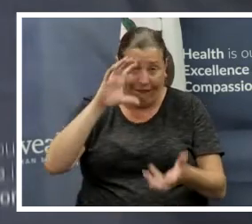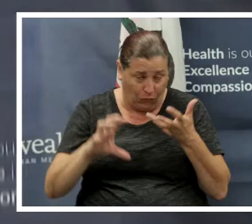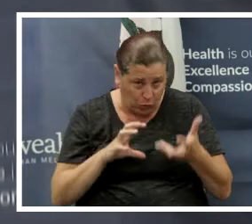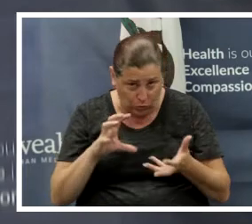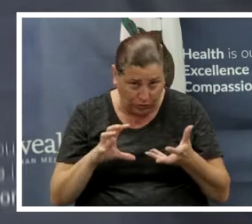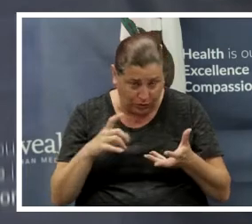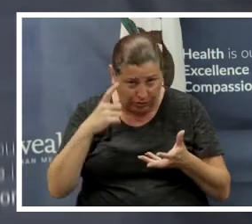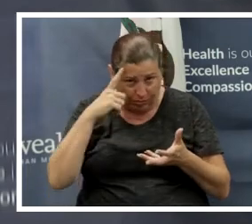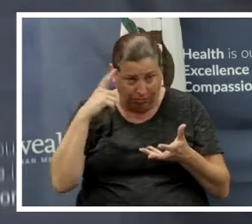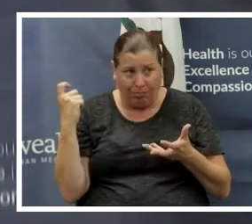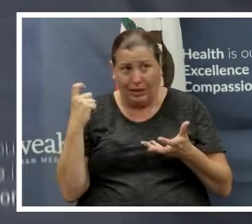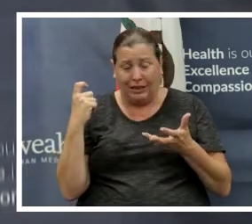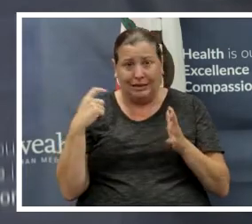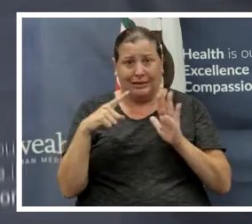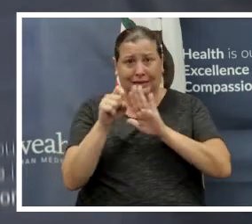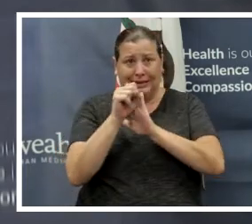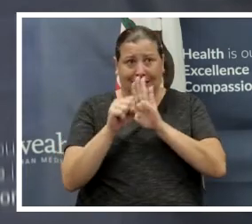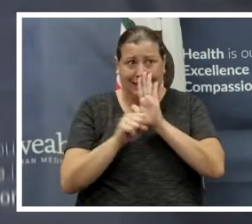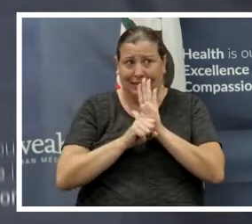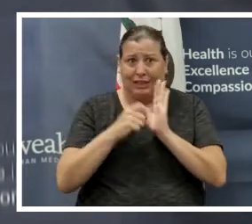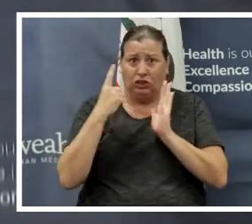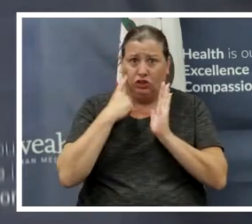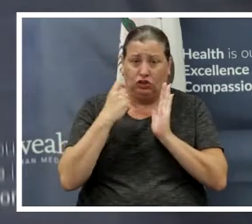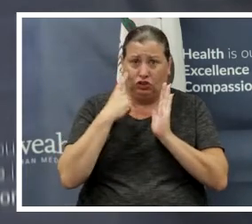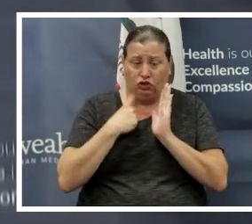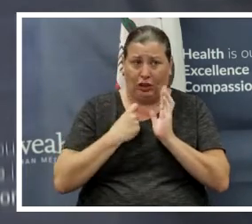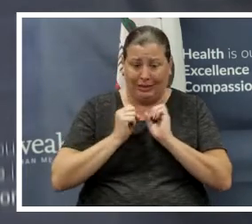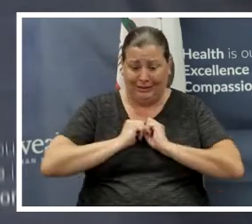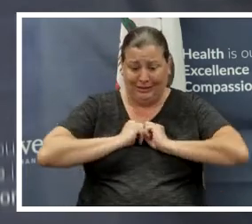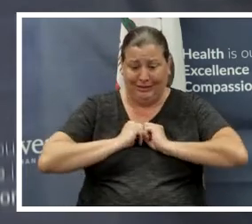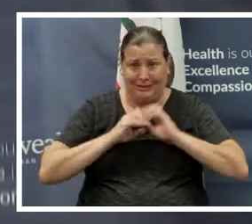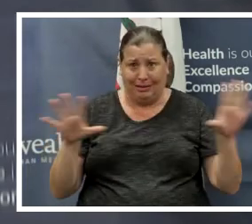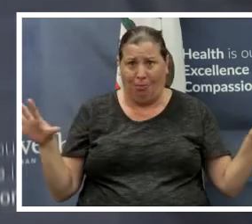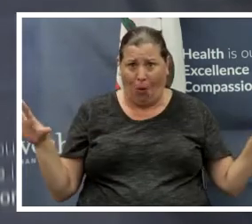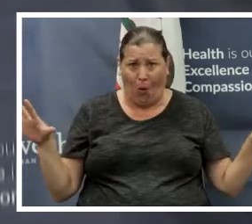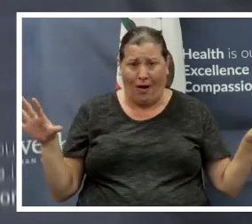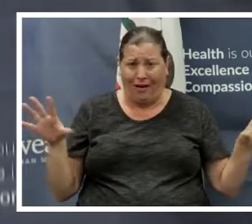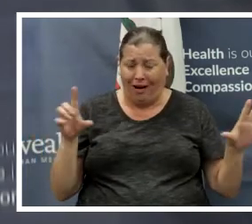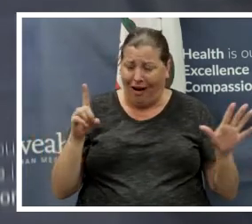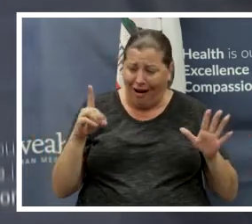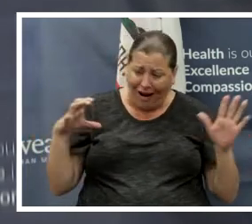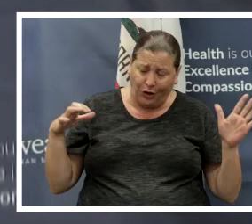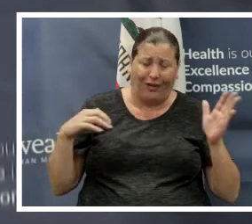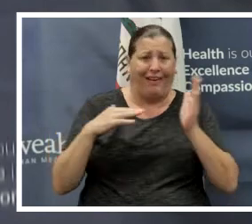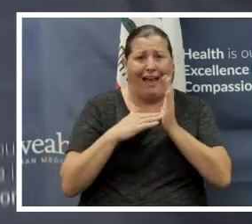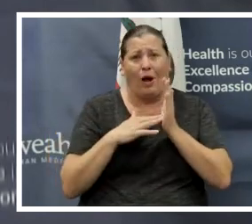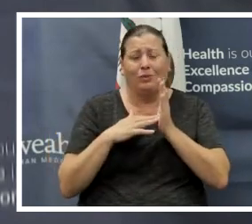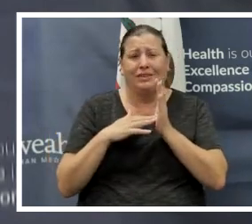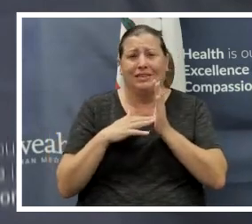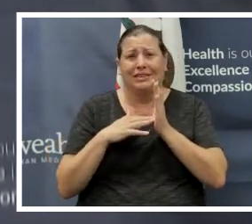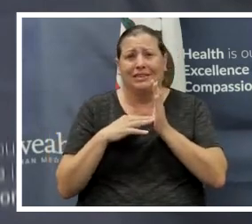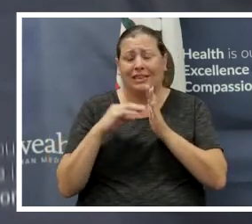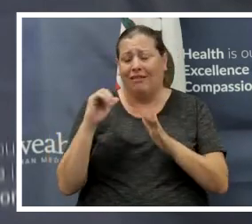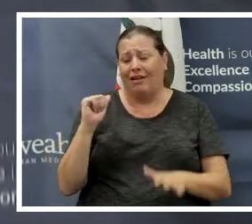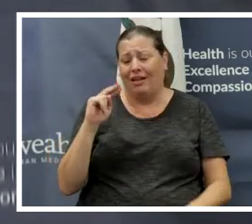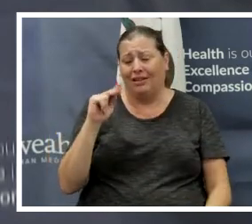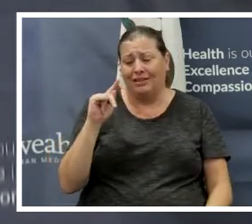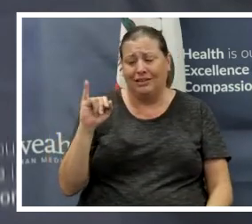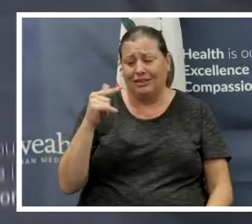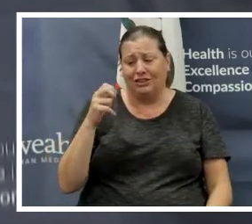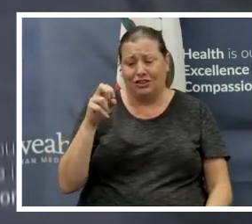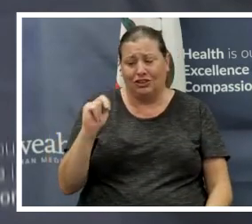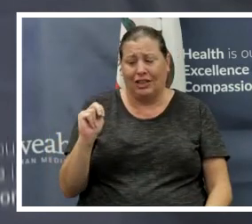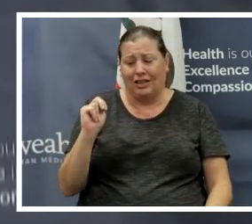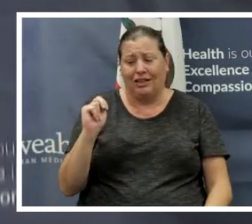that just deployed hundreds of thousands of antigen-based kits to all